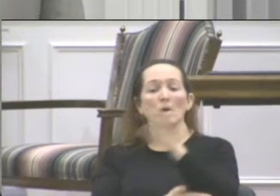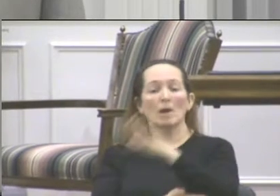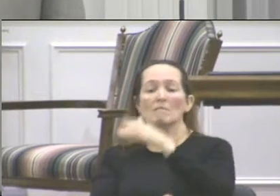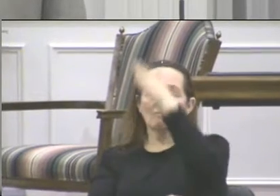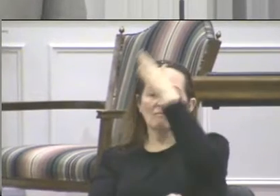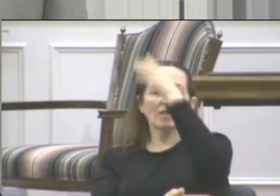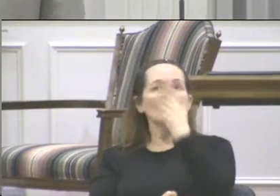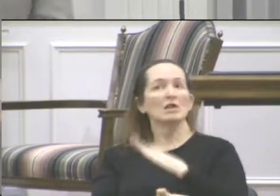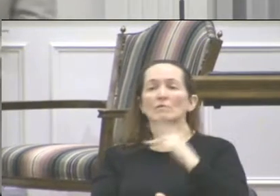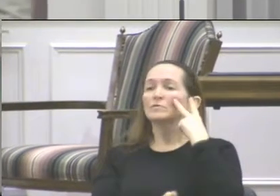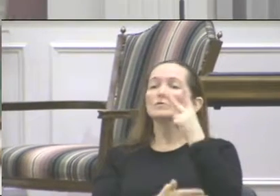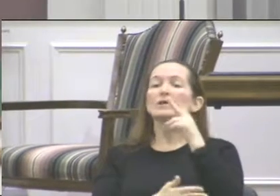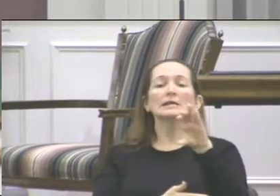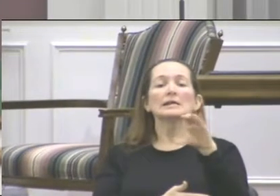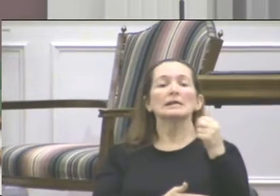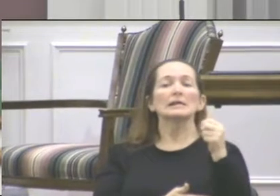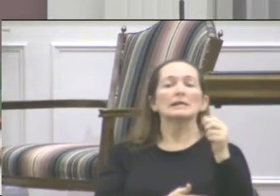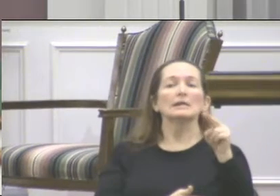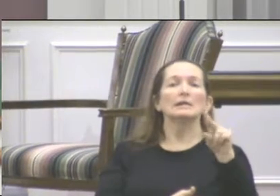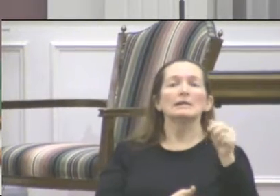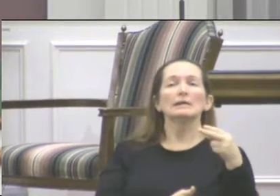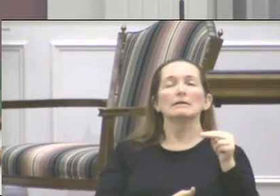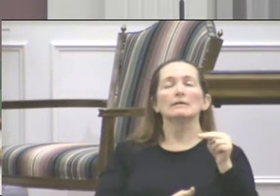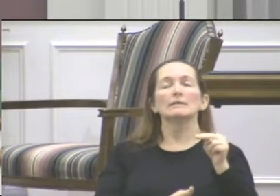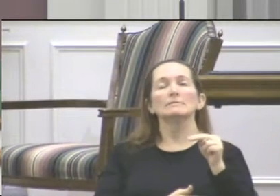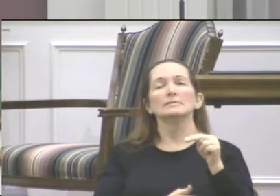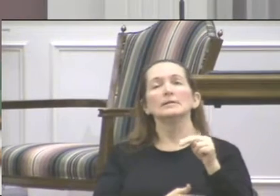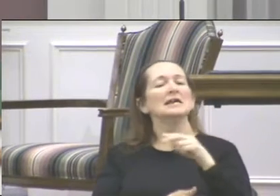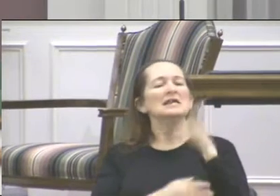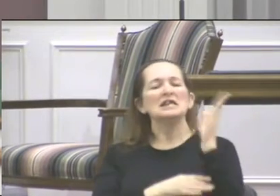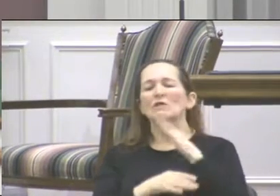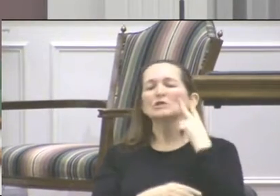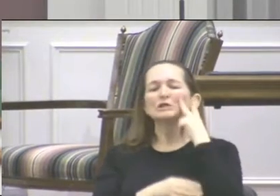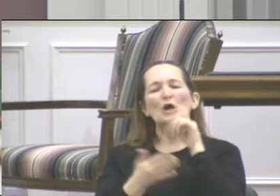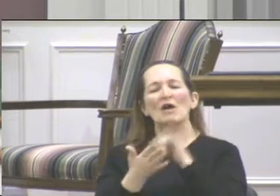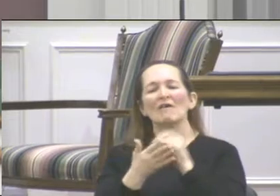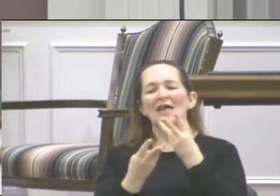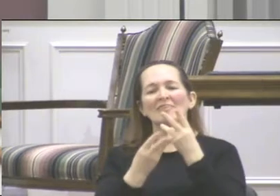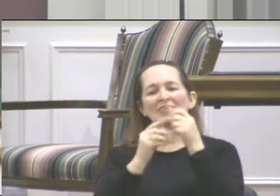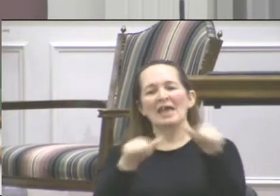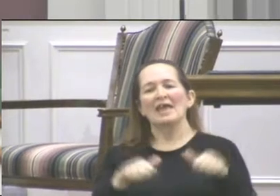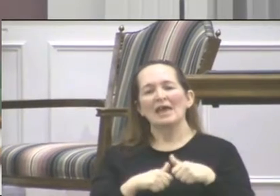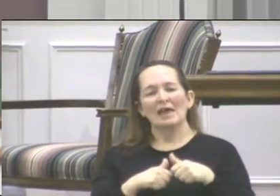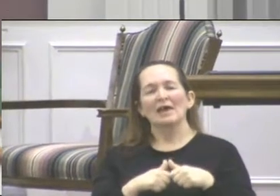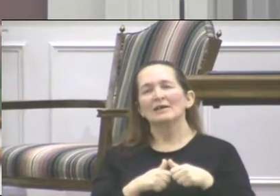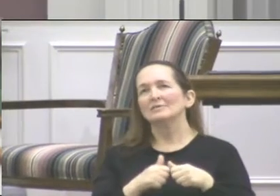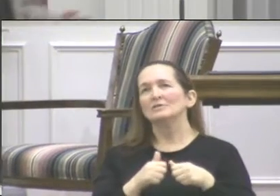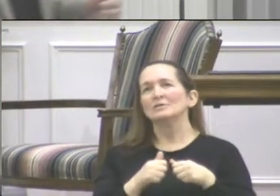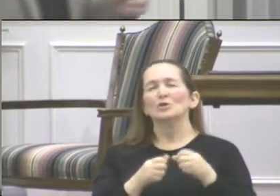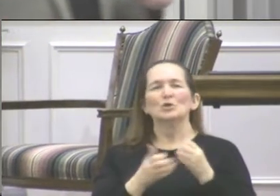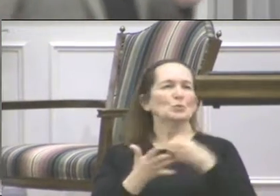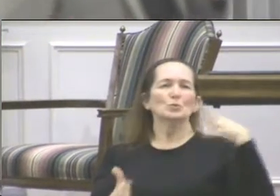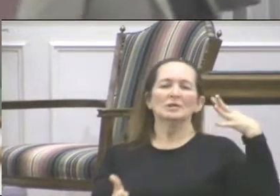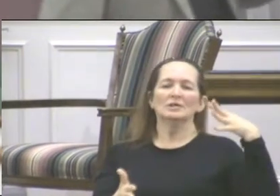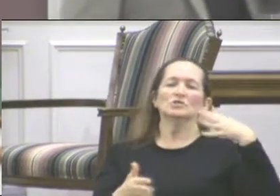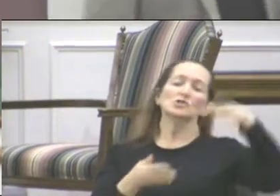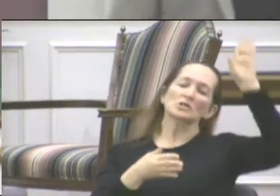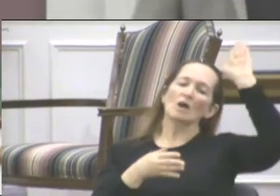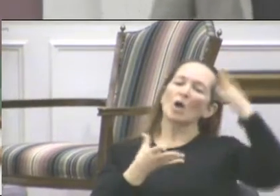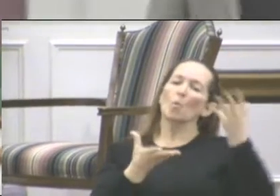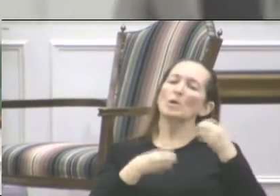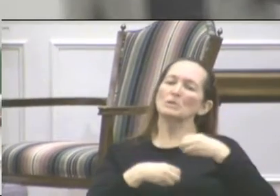land flowing with milk and honey that God wanted to bless. He never saw